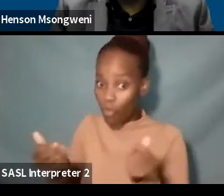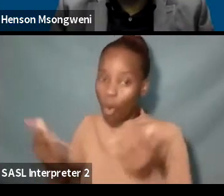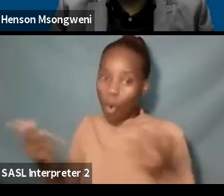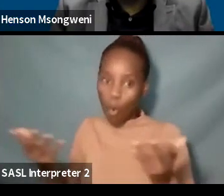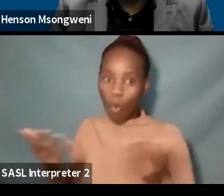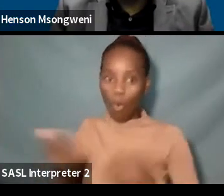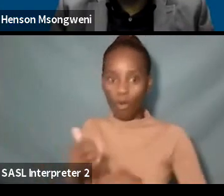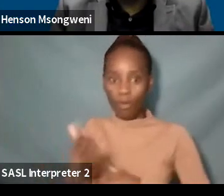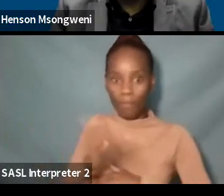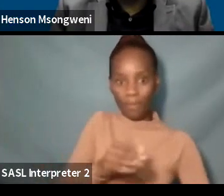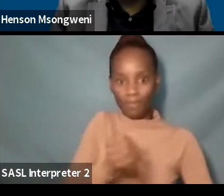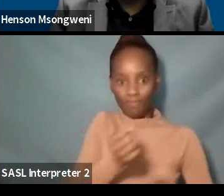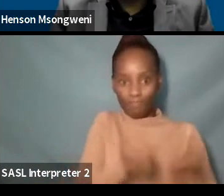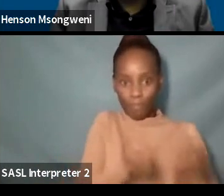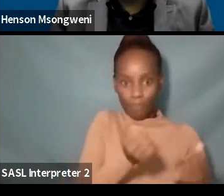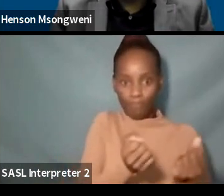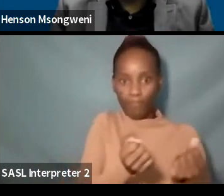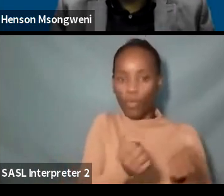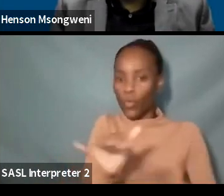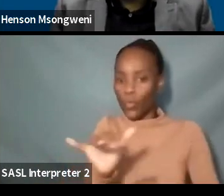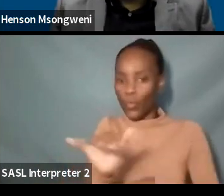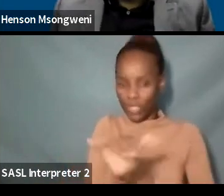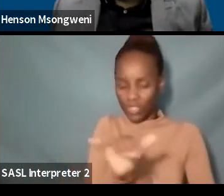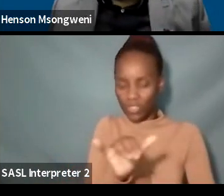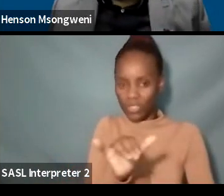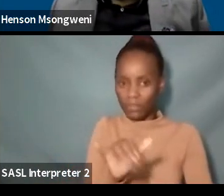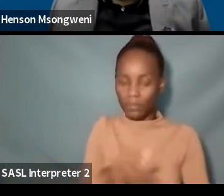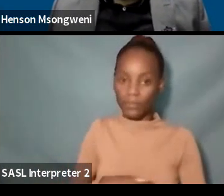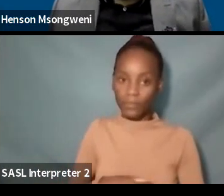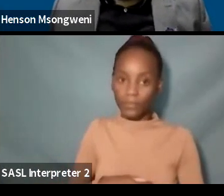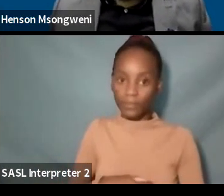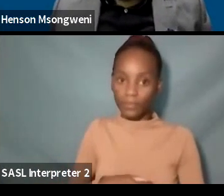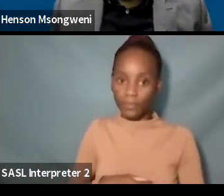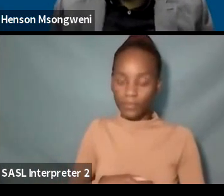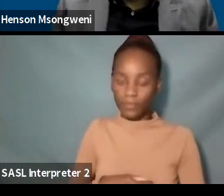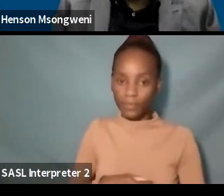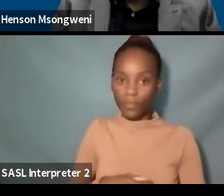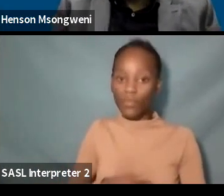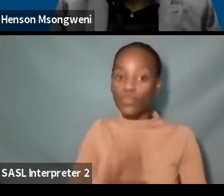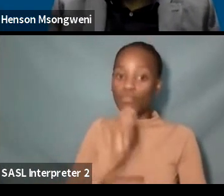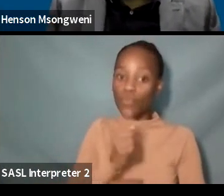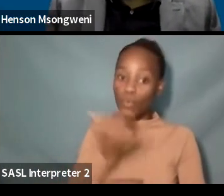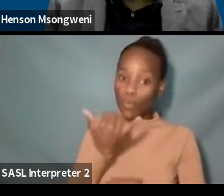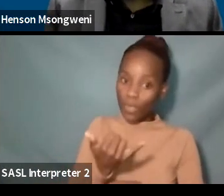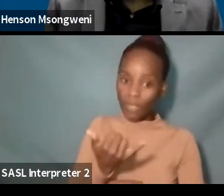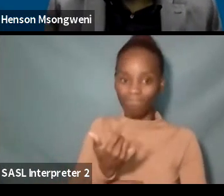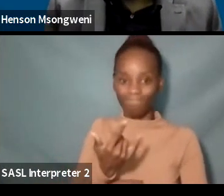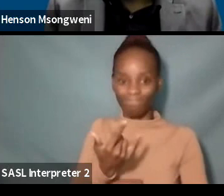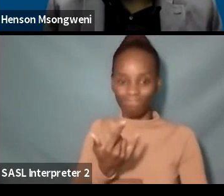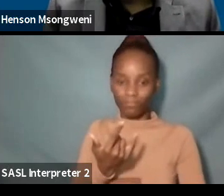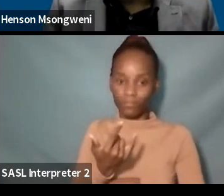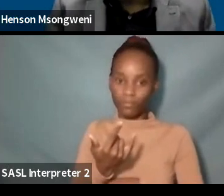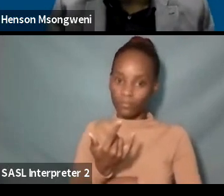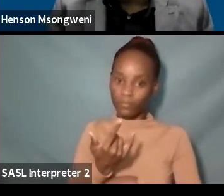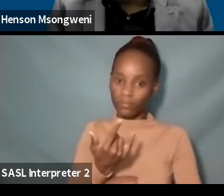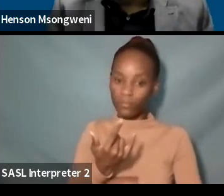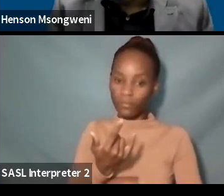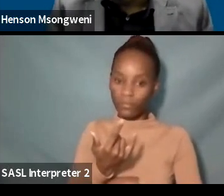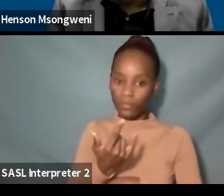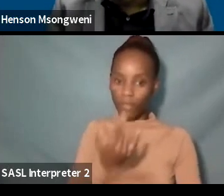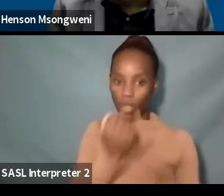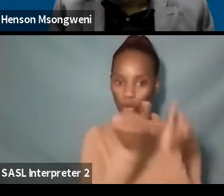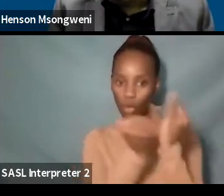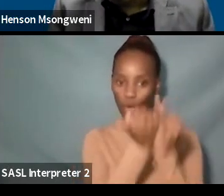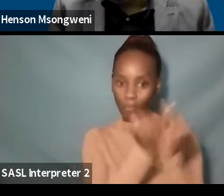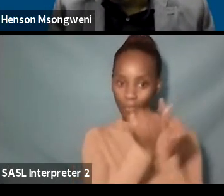within SARS. So I think we are looking into the fact that we're also competing amongst other